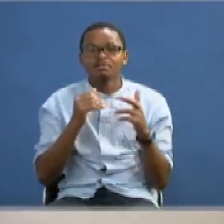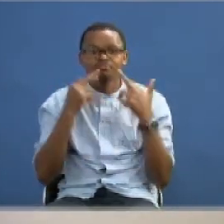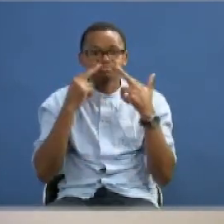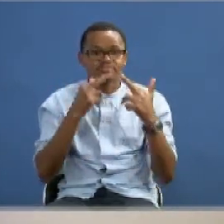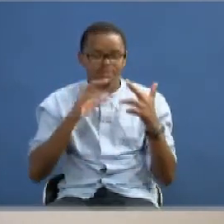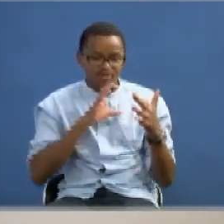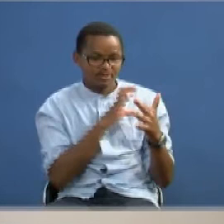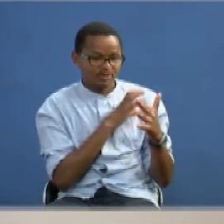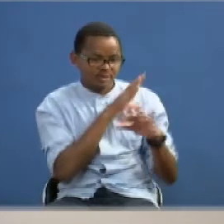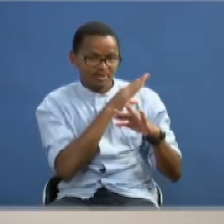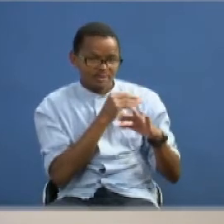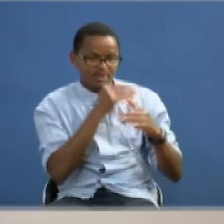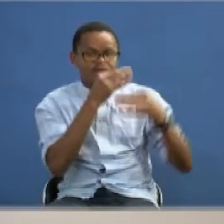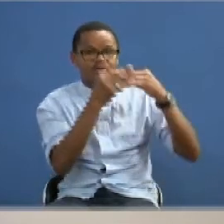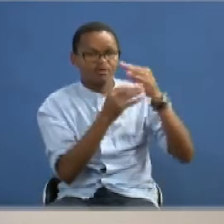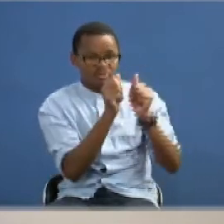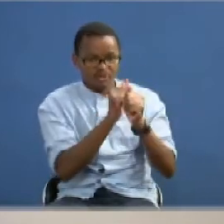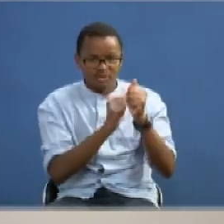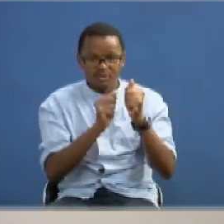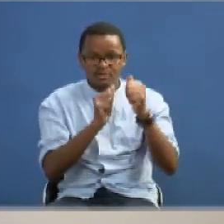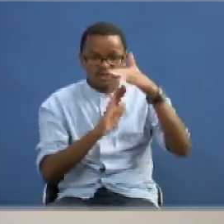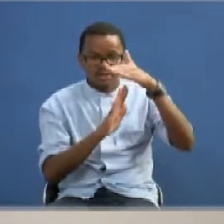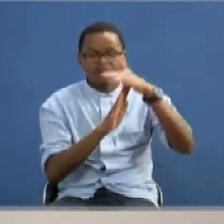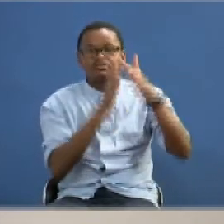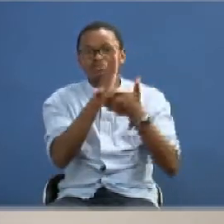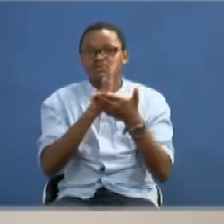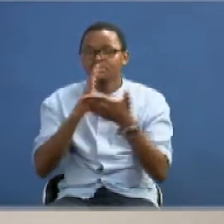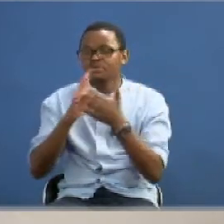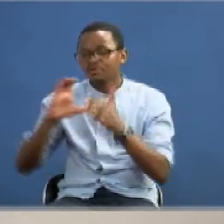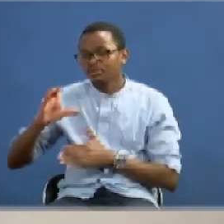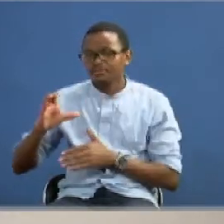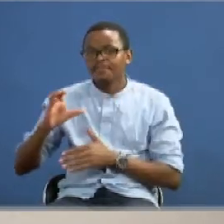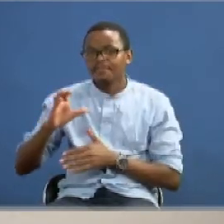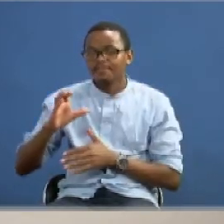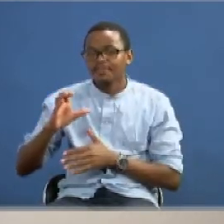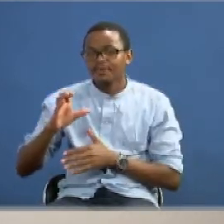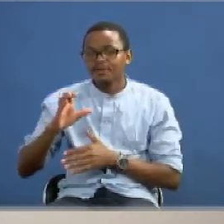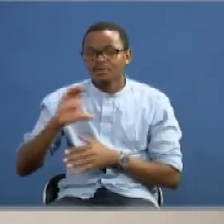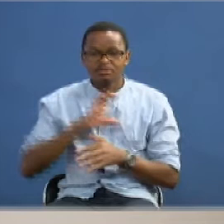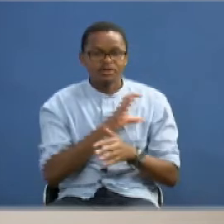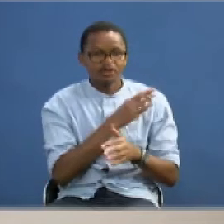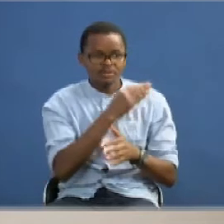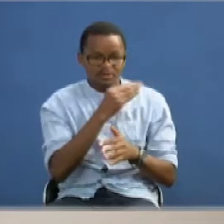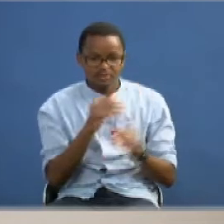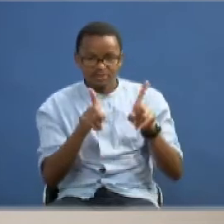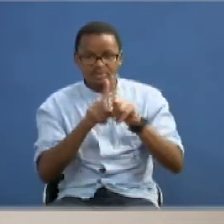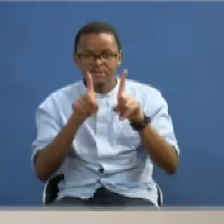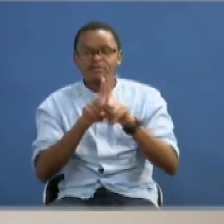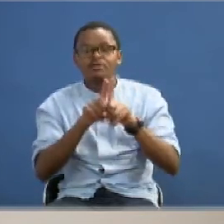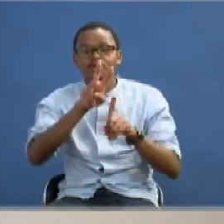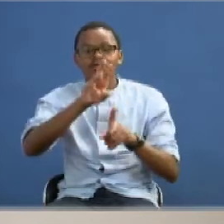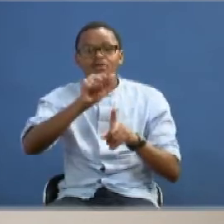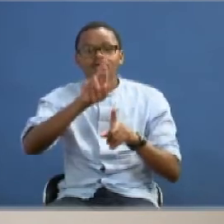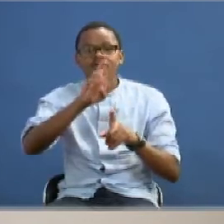committee and its structures, which are the sub-county emergency emergency response committees and even the ward